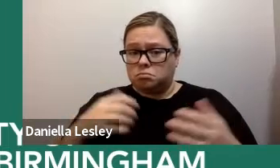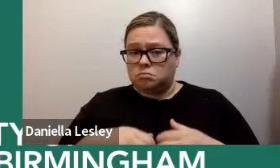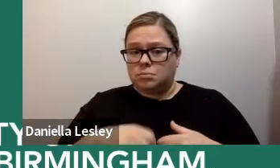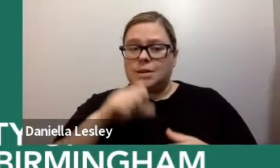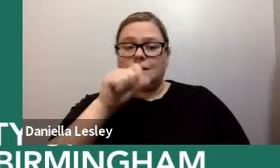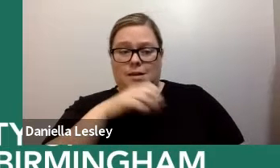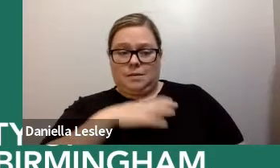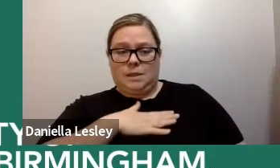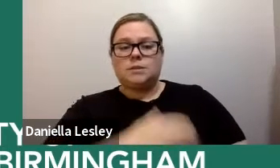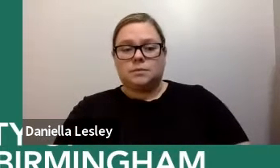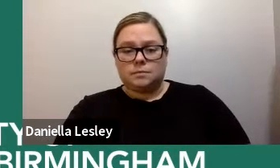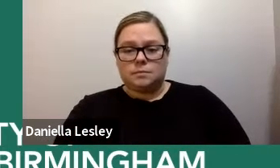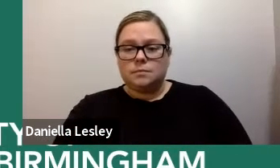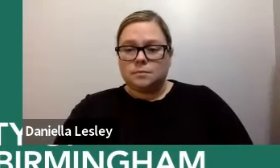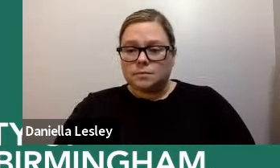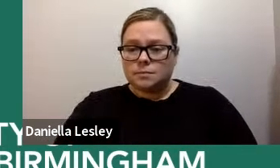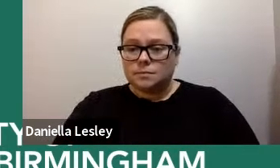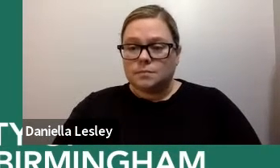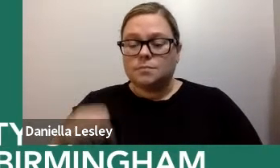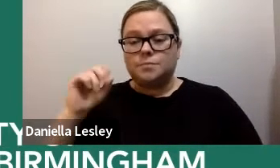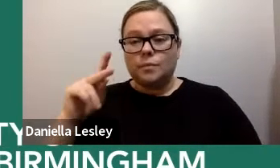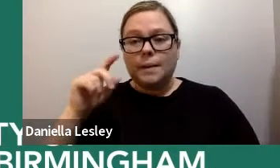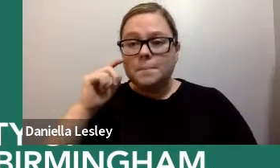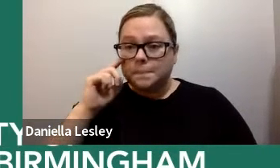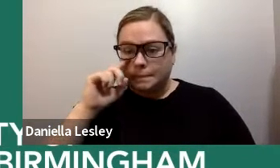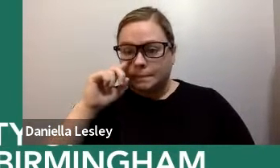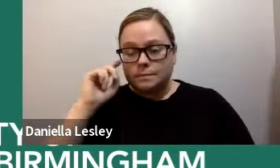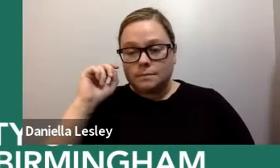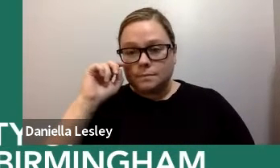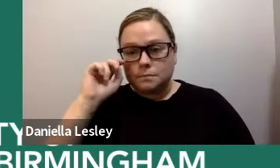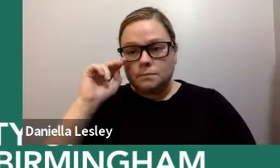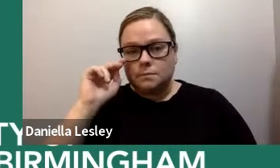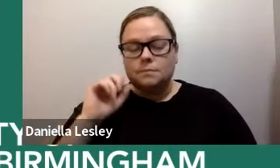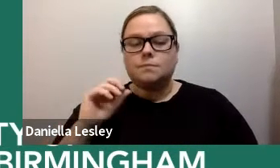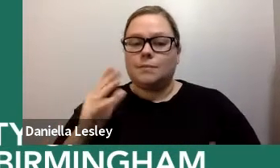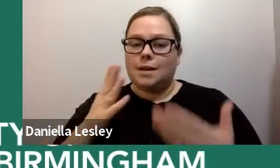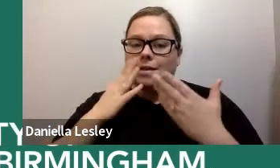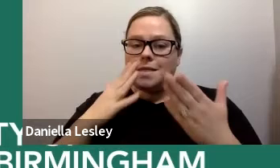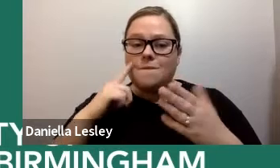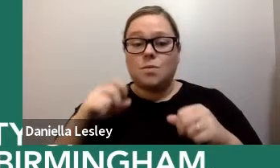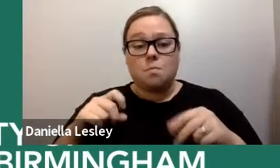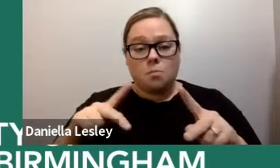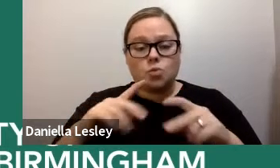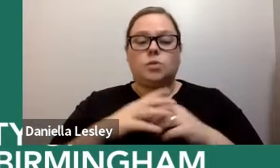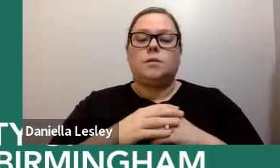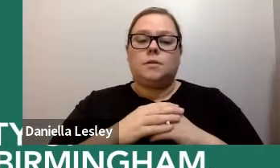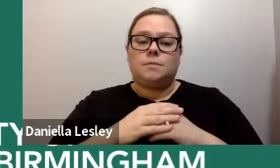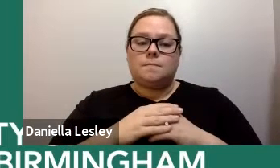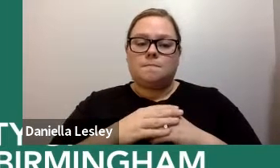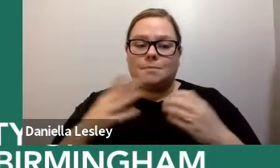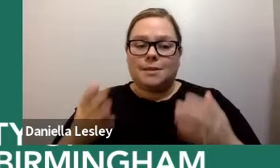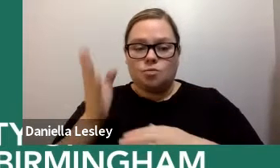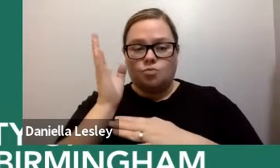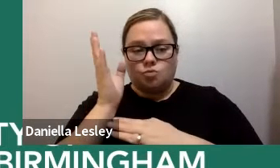Yes, please. All right. So thank you for this opportunity. I'm here to present